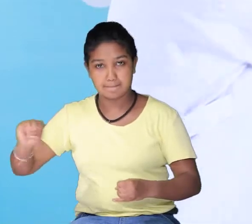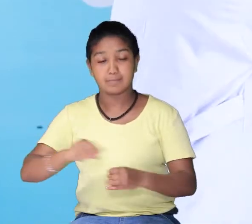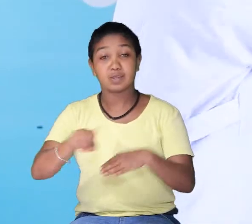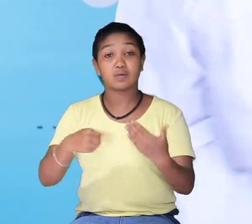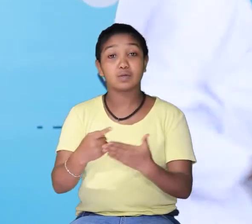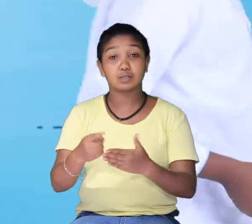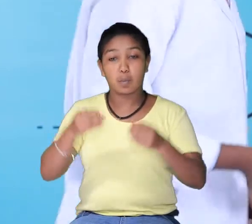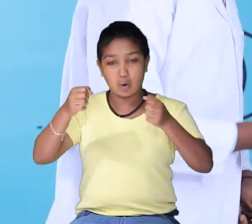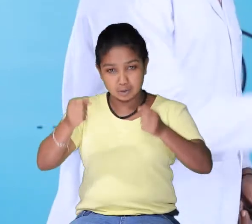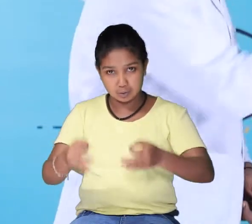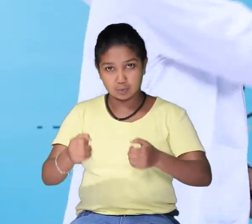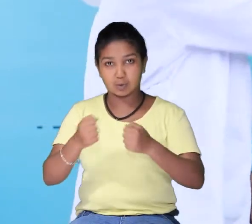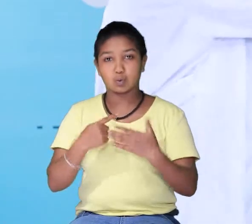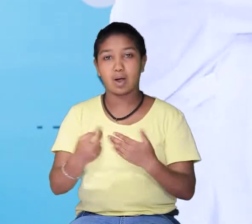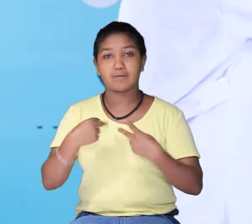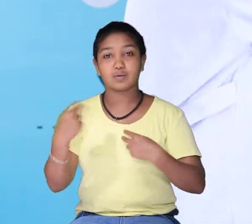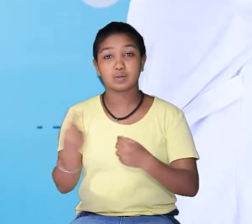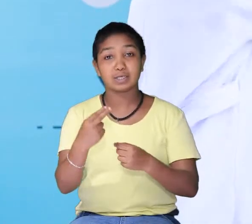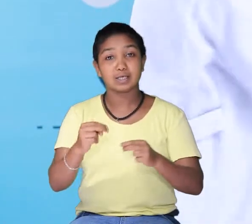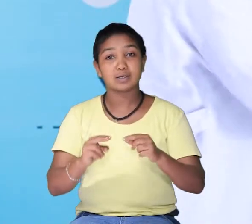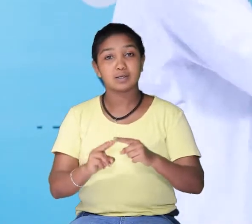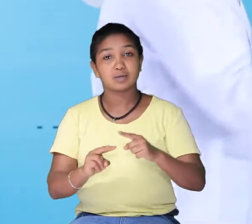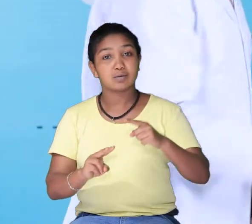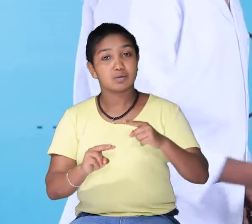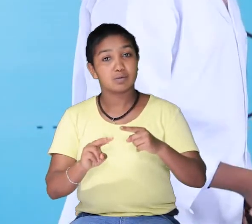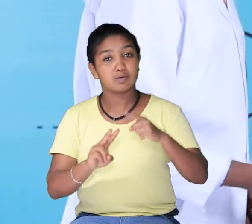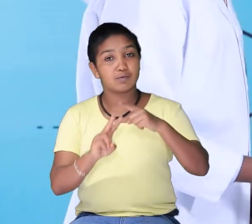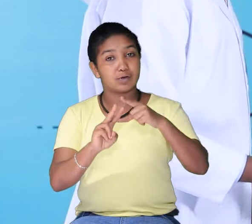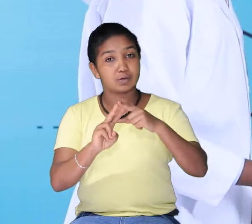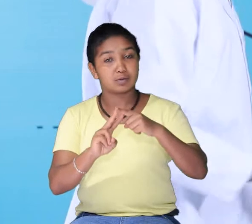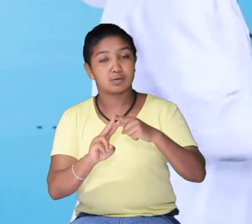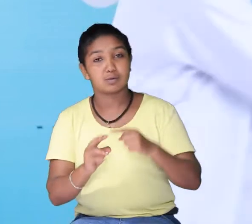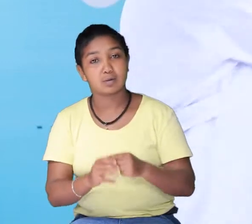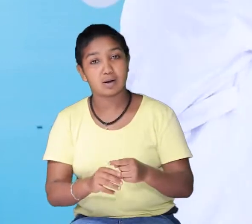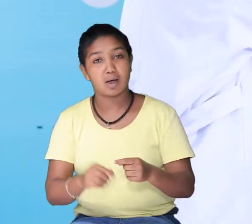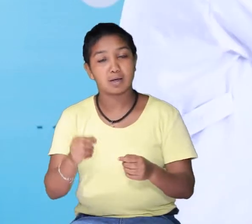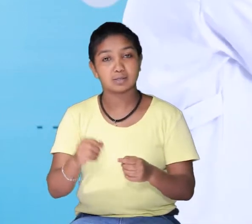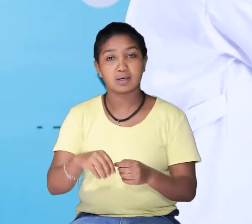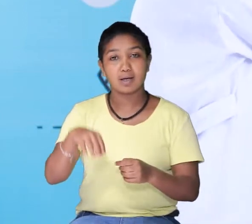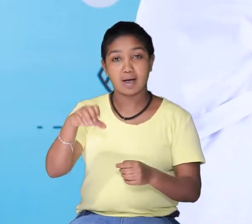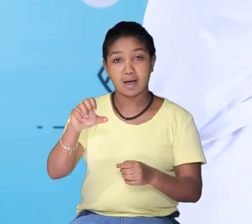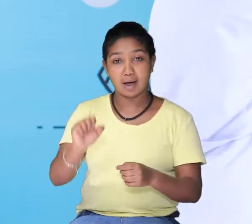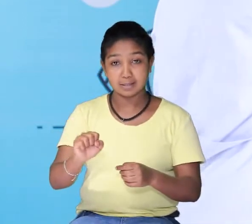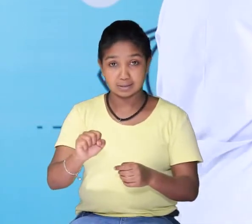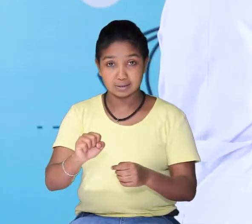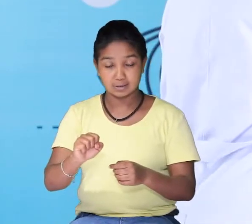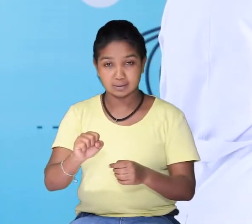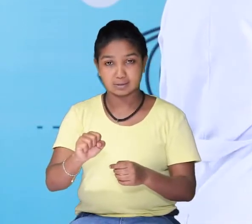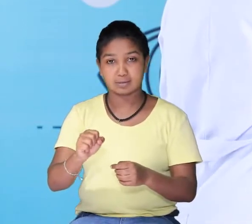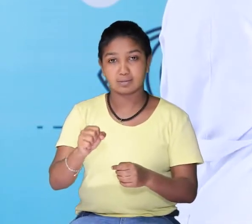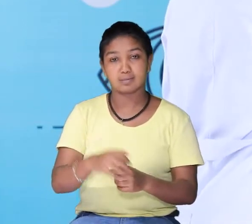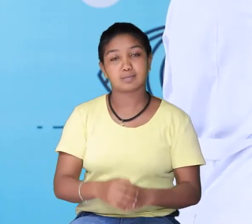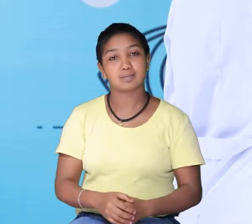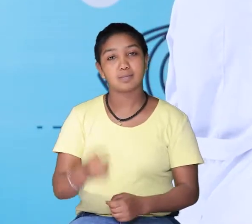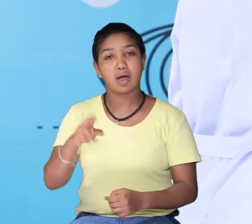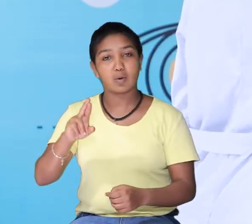Therefore, it's possible to have this using a vector or a unit vector notation form, as R might be expressed as Rx in the